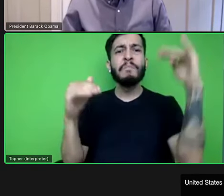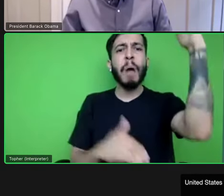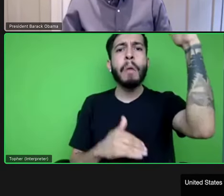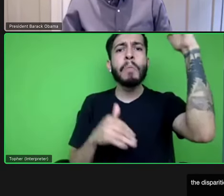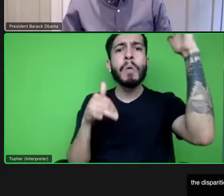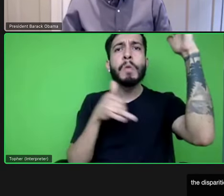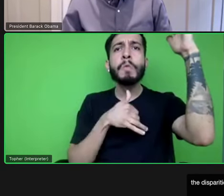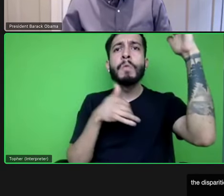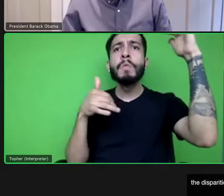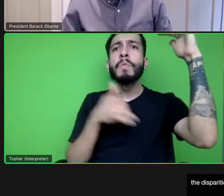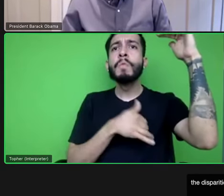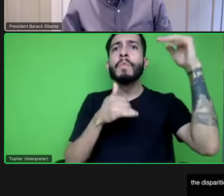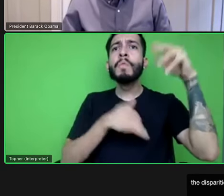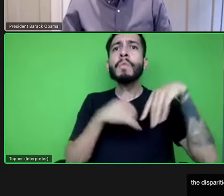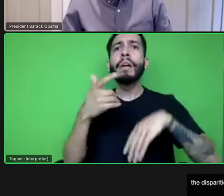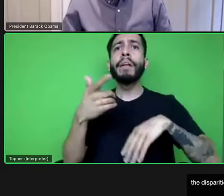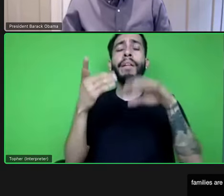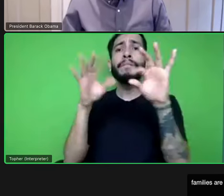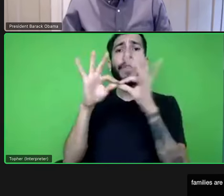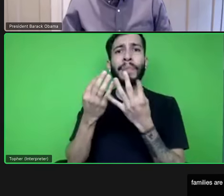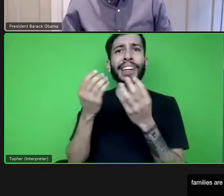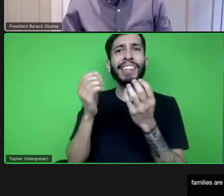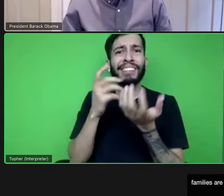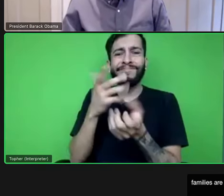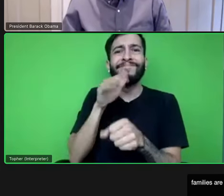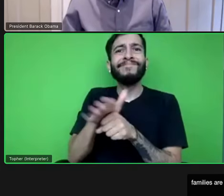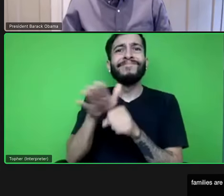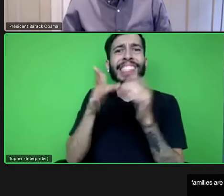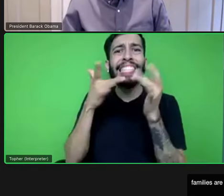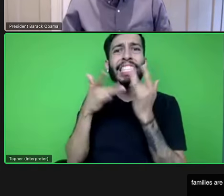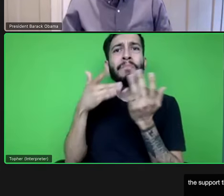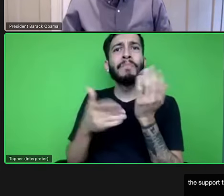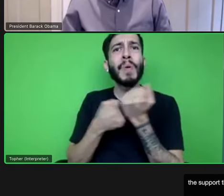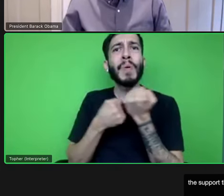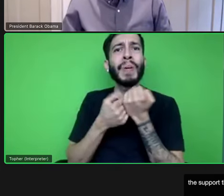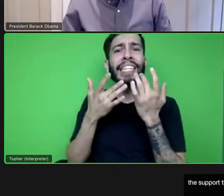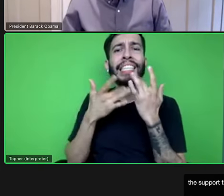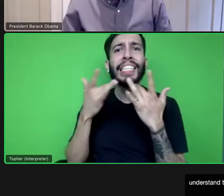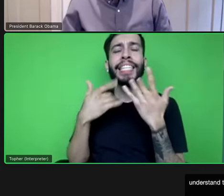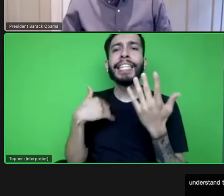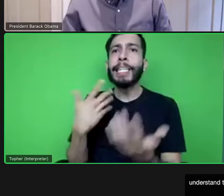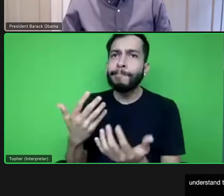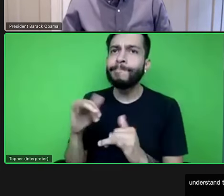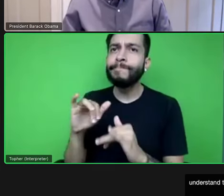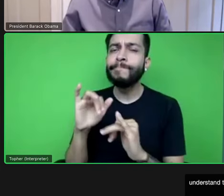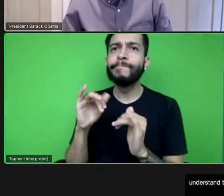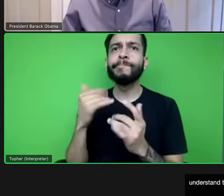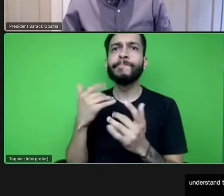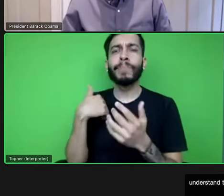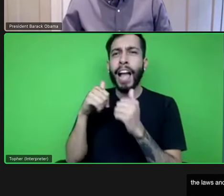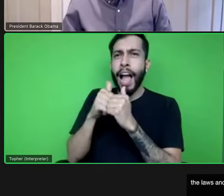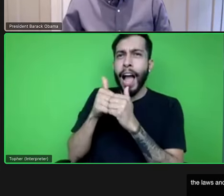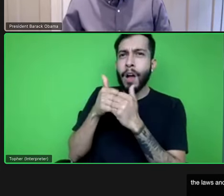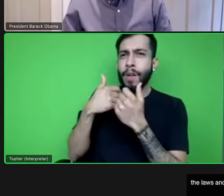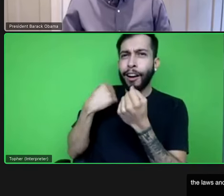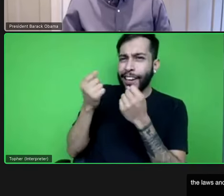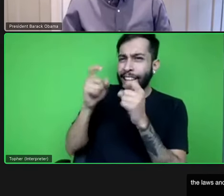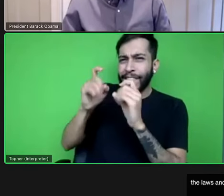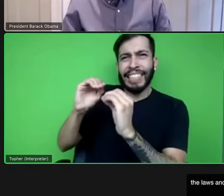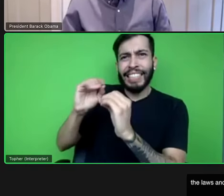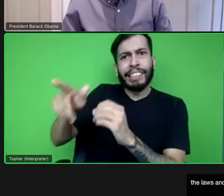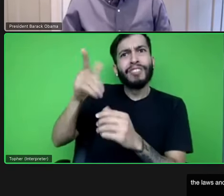need, both to understand their rights under the laws and to utilize those rights, and that we see higher dropout